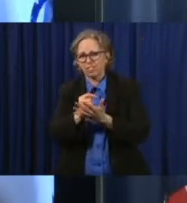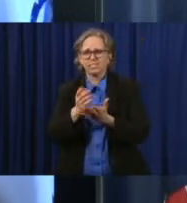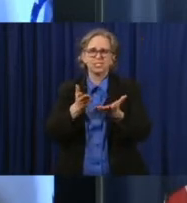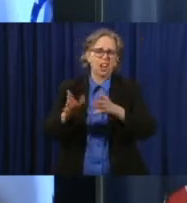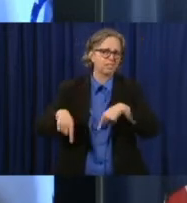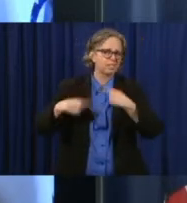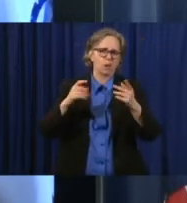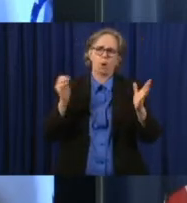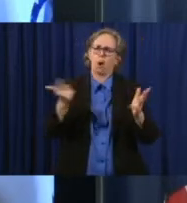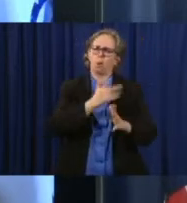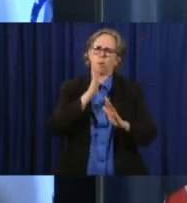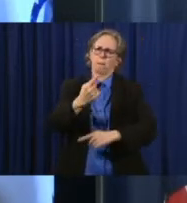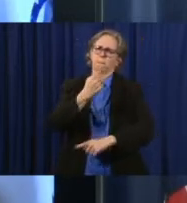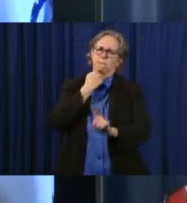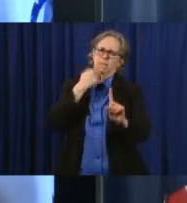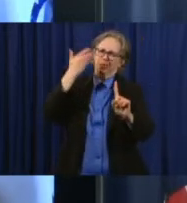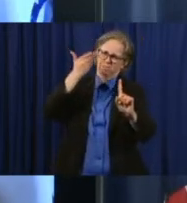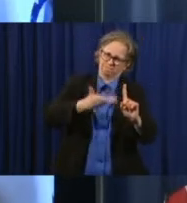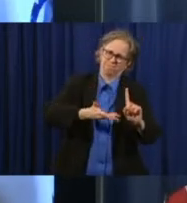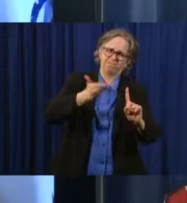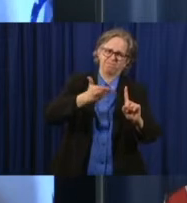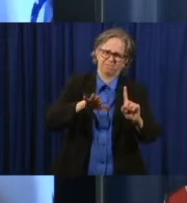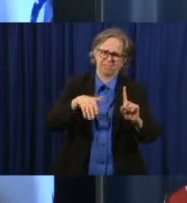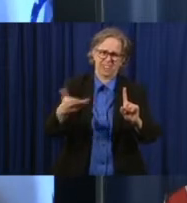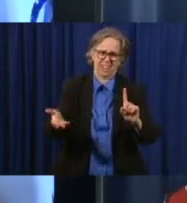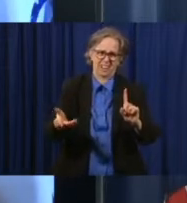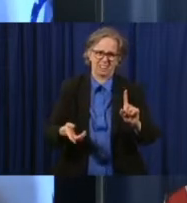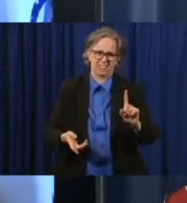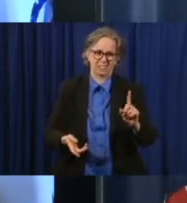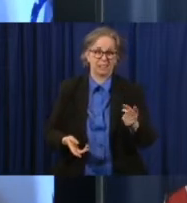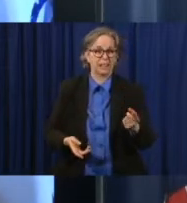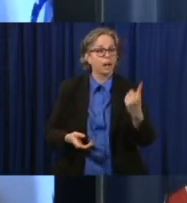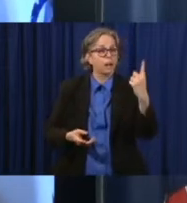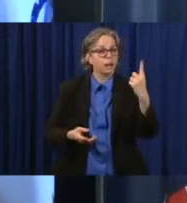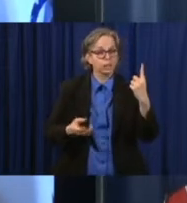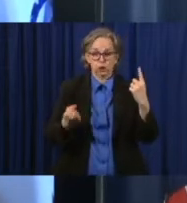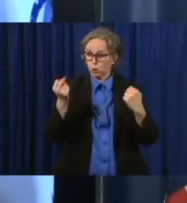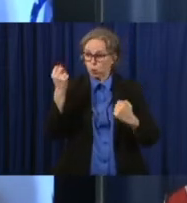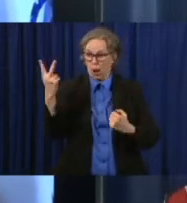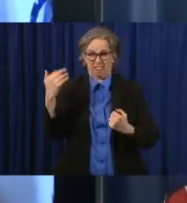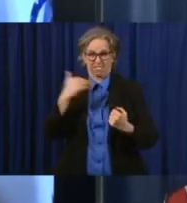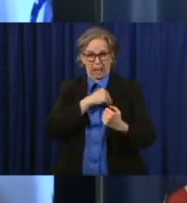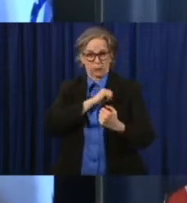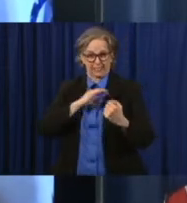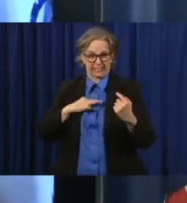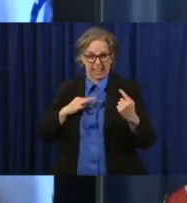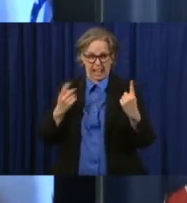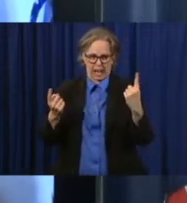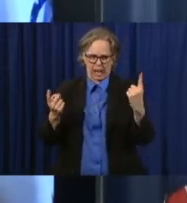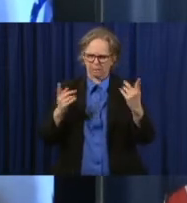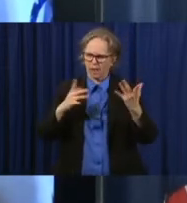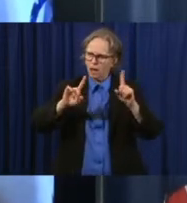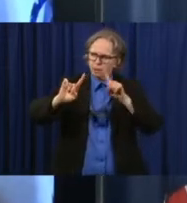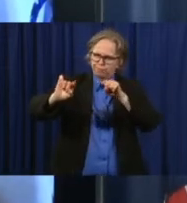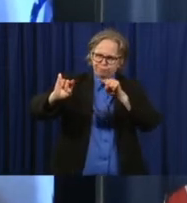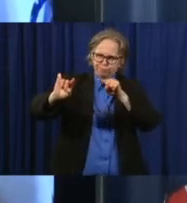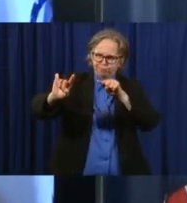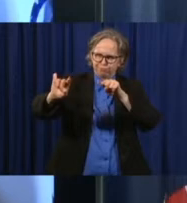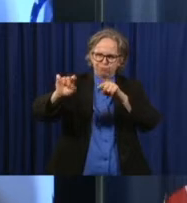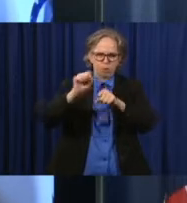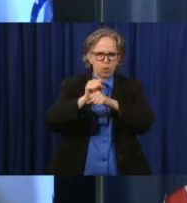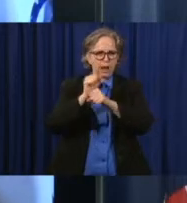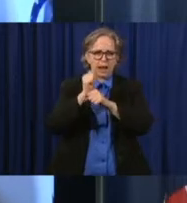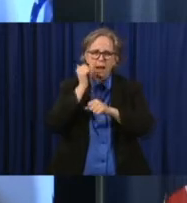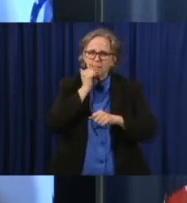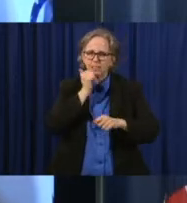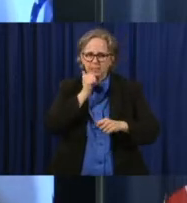He was one of 12,000 staff that come to work every day, even though they know there's COVID all over the prison,